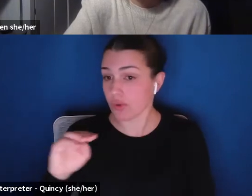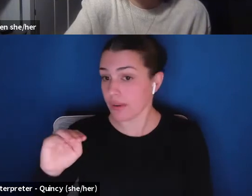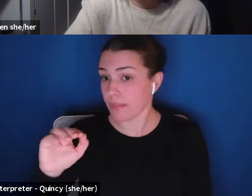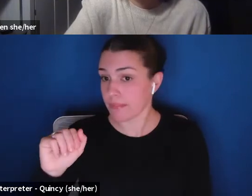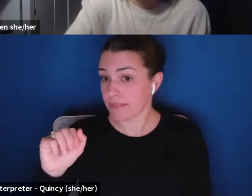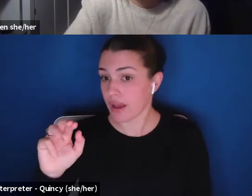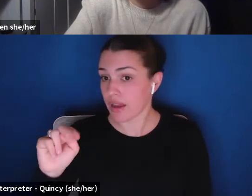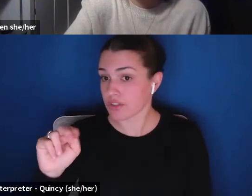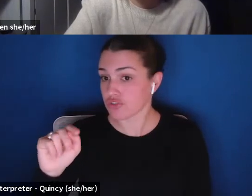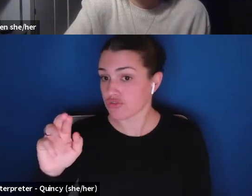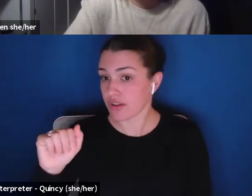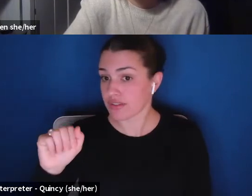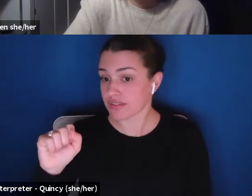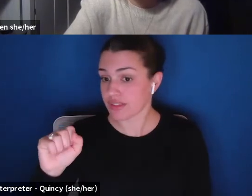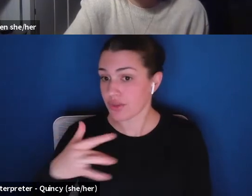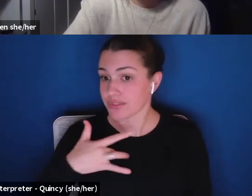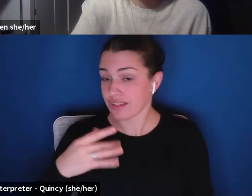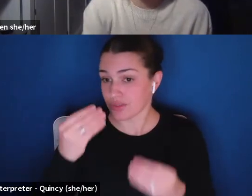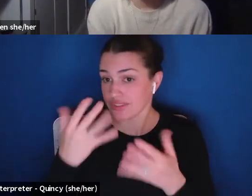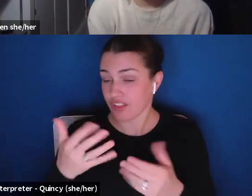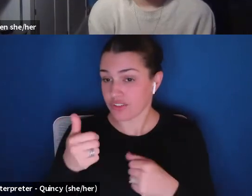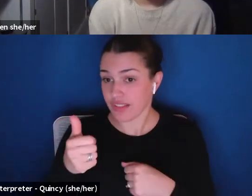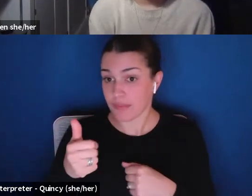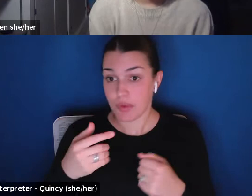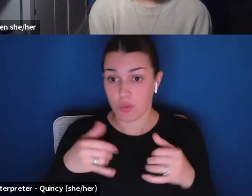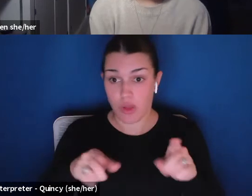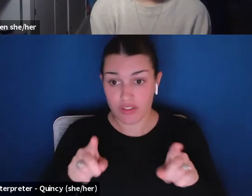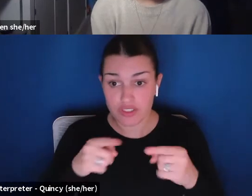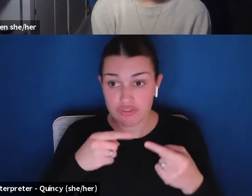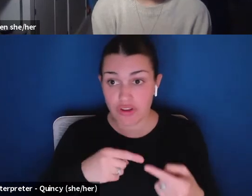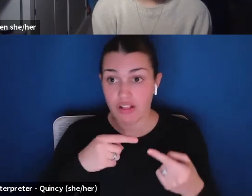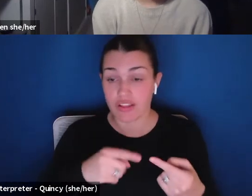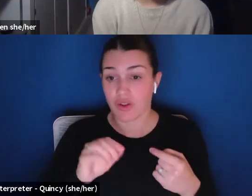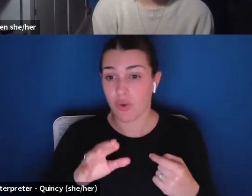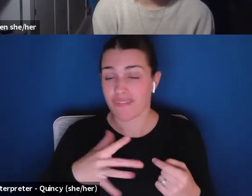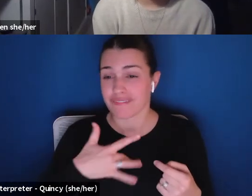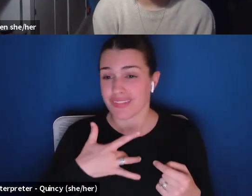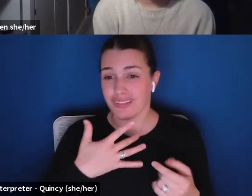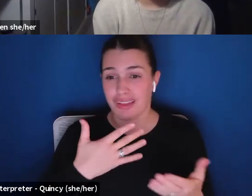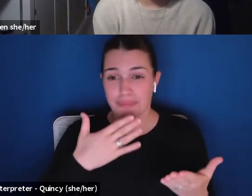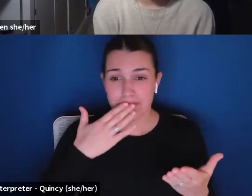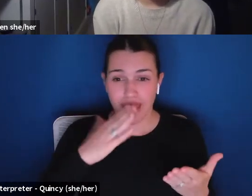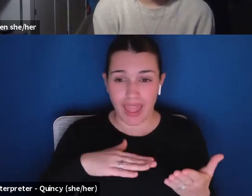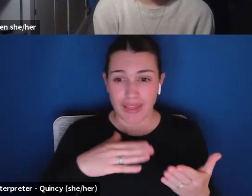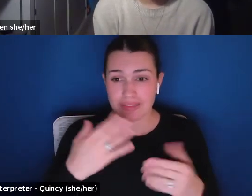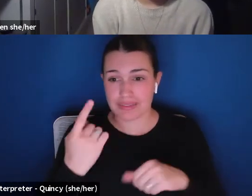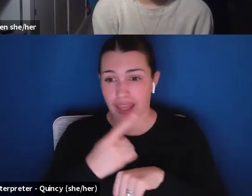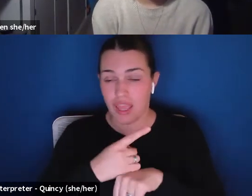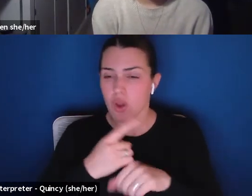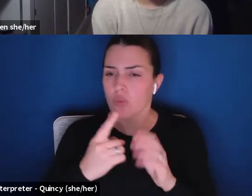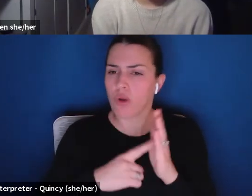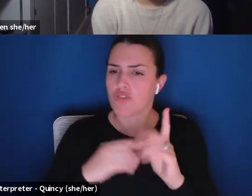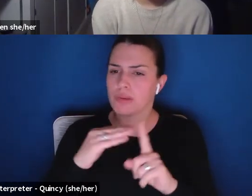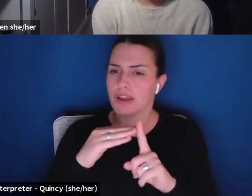tell yourself, um, maybe when you're struggling or you're not having a very good time. What reminders help you move